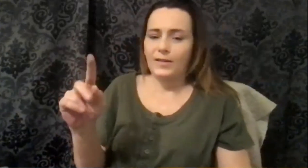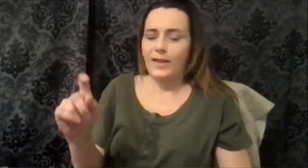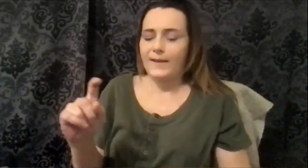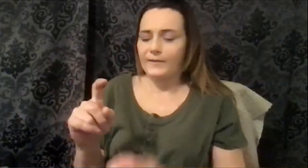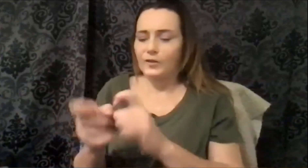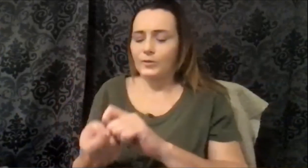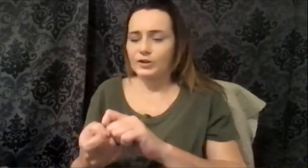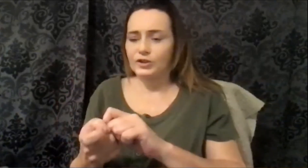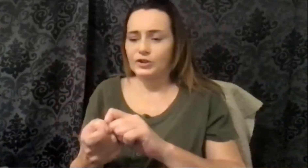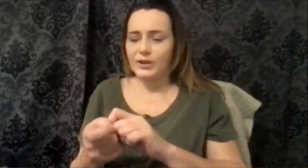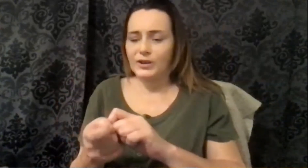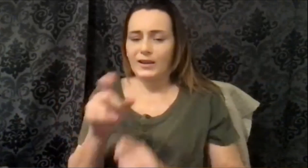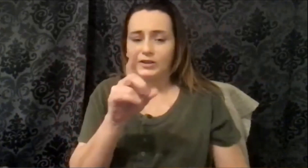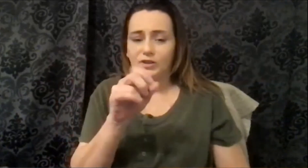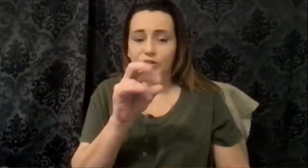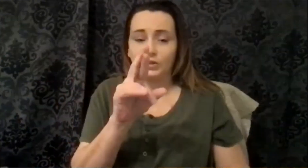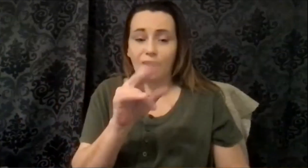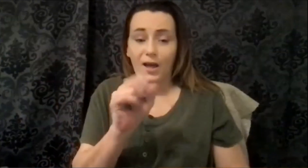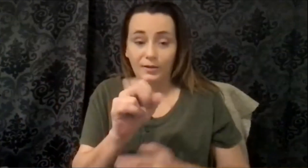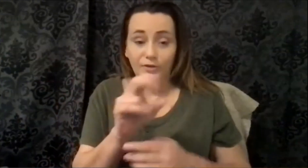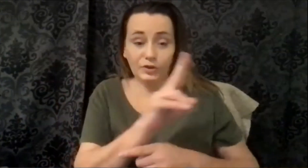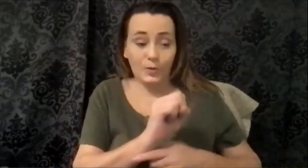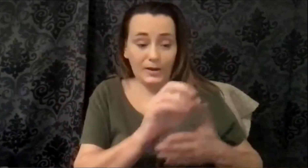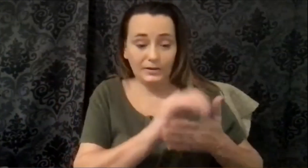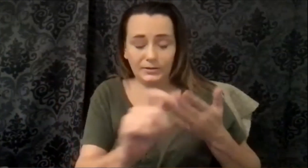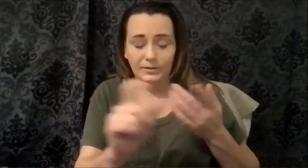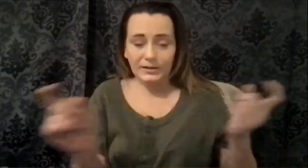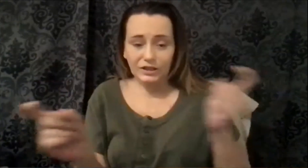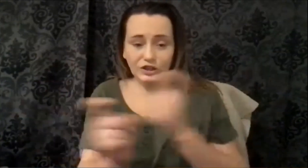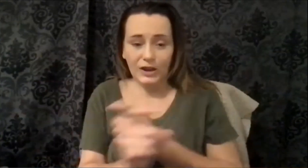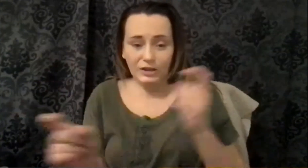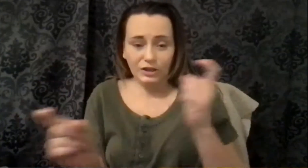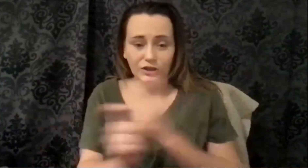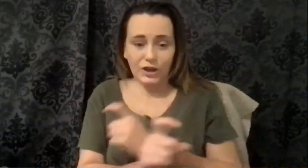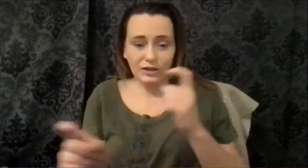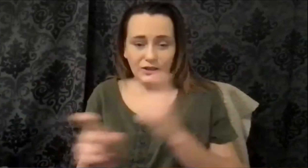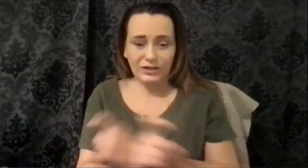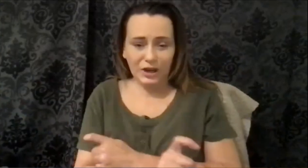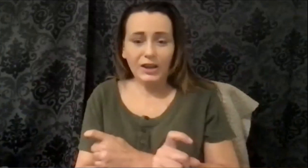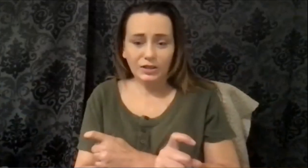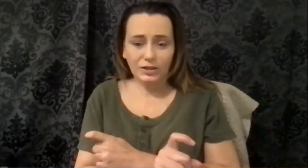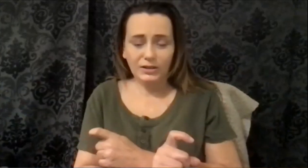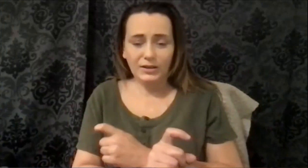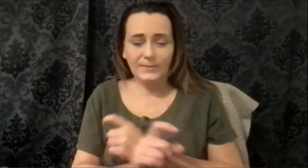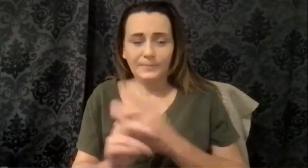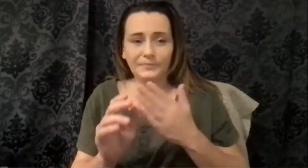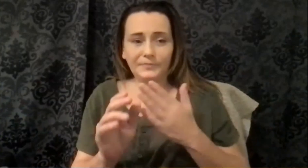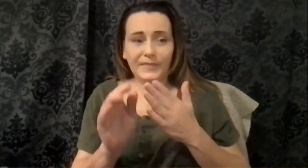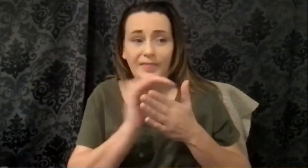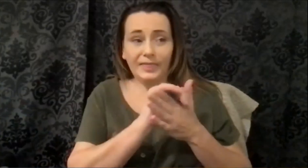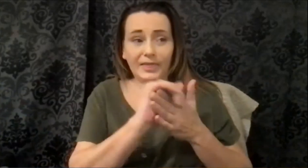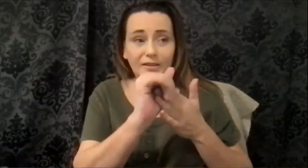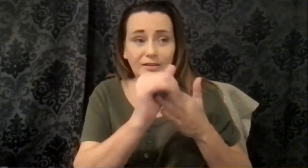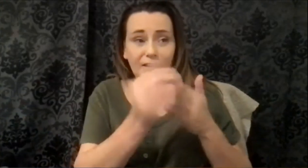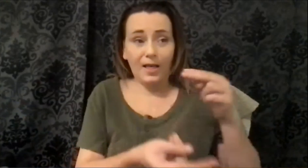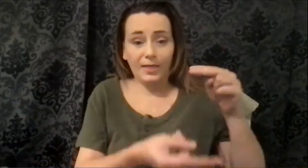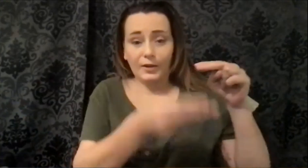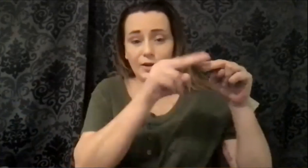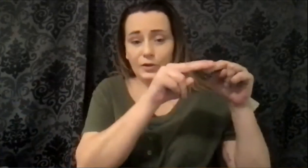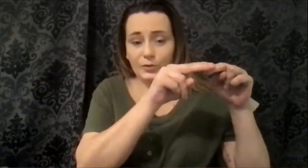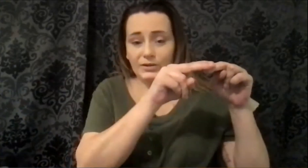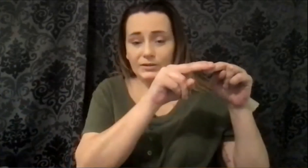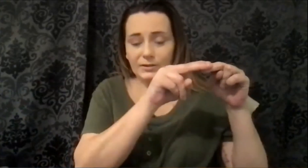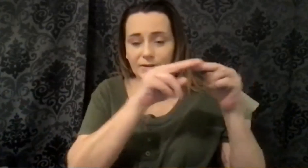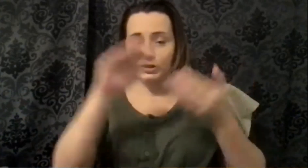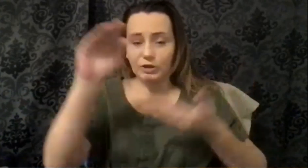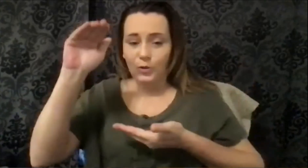dollars, constantly dollars for whatever that currency is, and you lose it because the dollar is going up. Okay, so you're getting less of